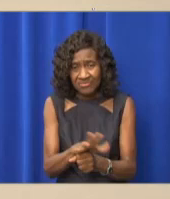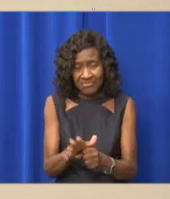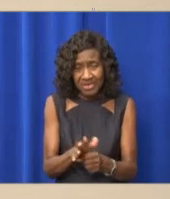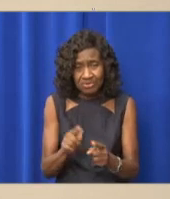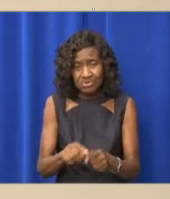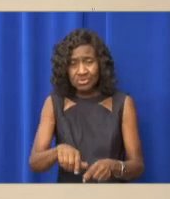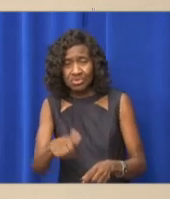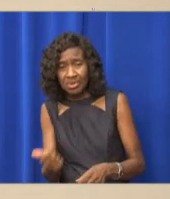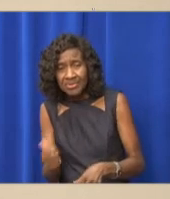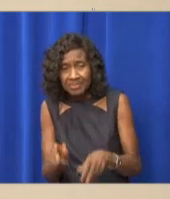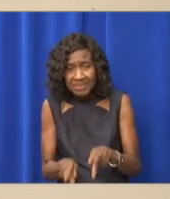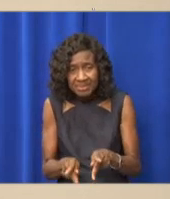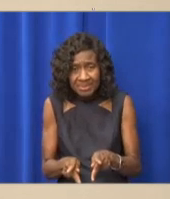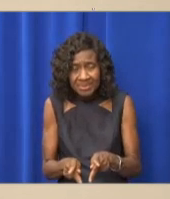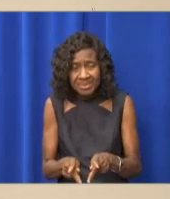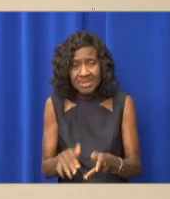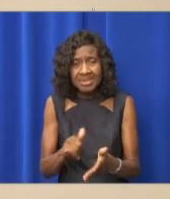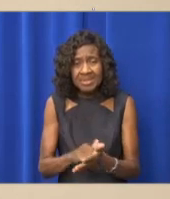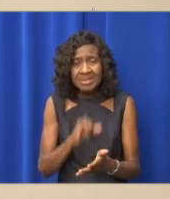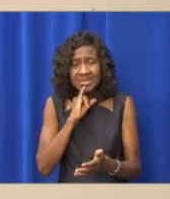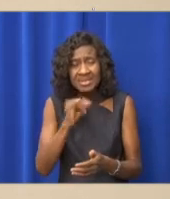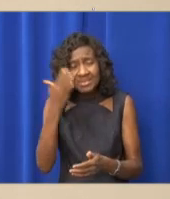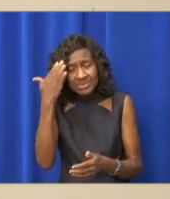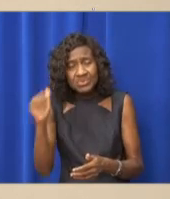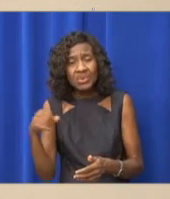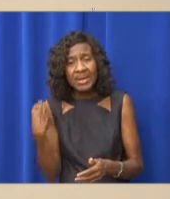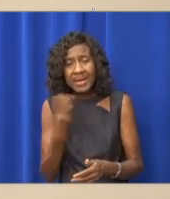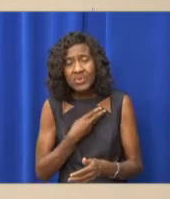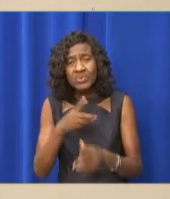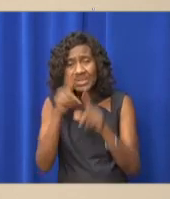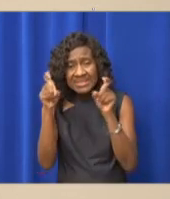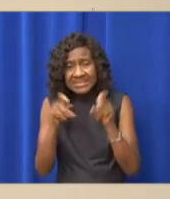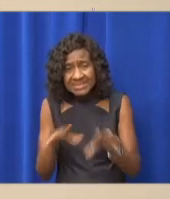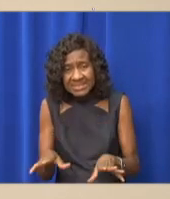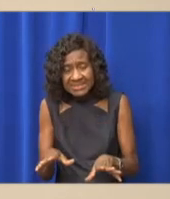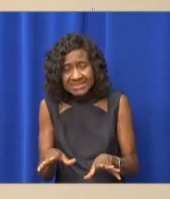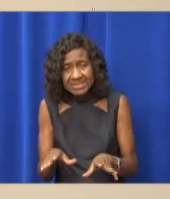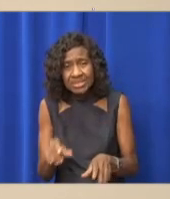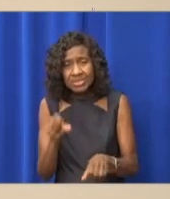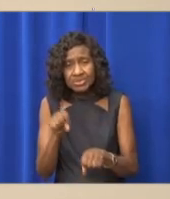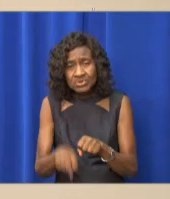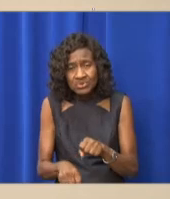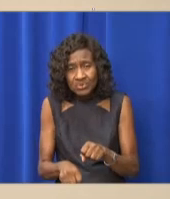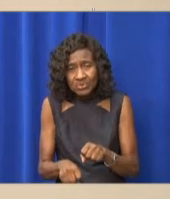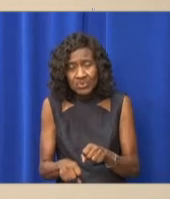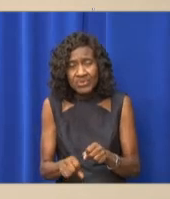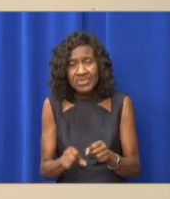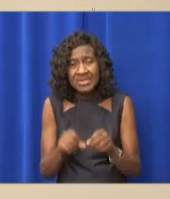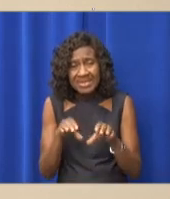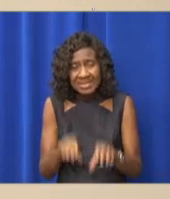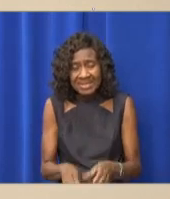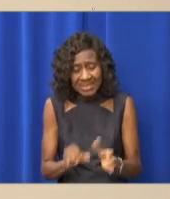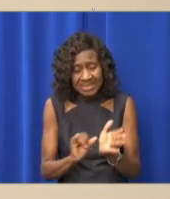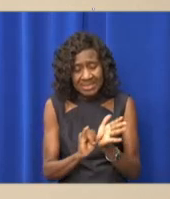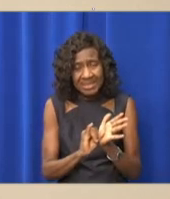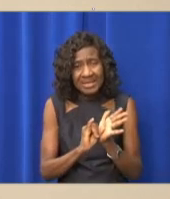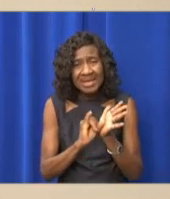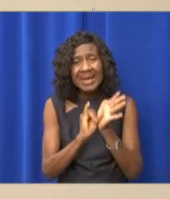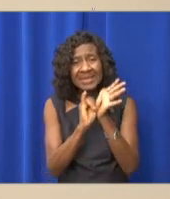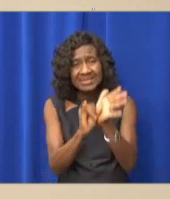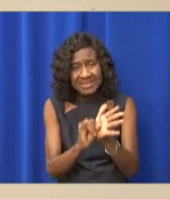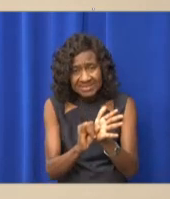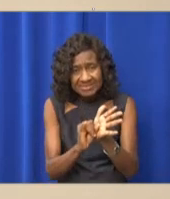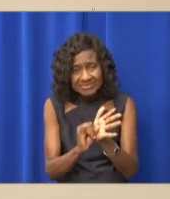is designed to try to suss out, and to allow us to identify those persons to the extent they need treatment, treat